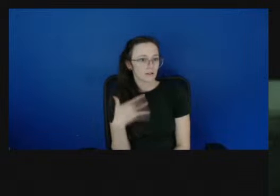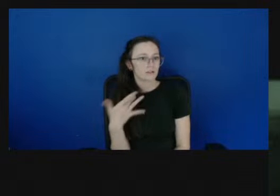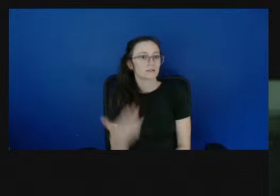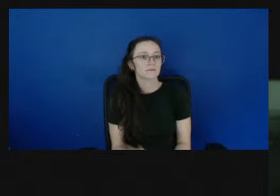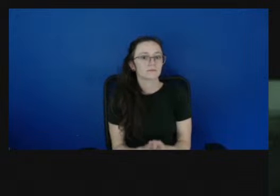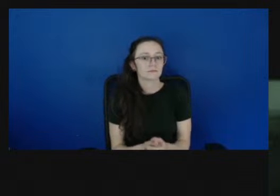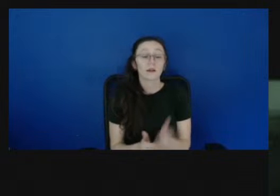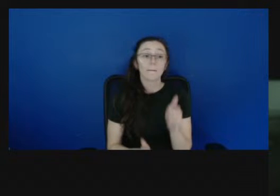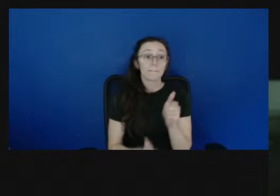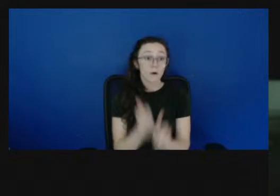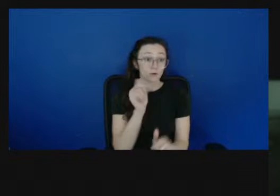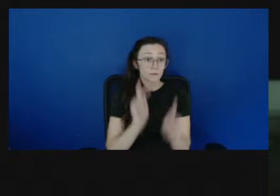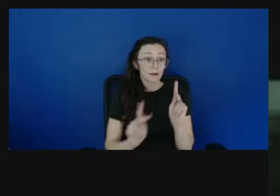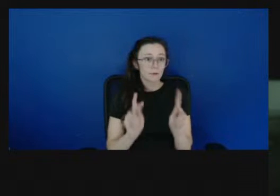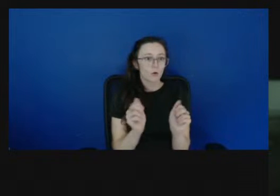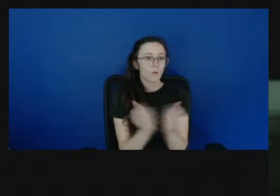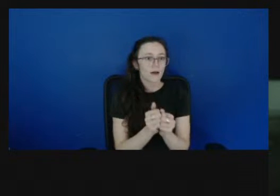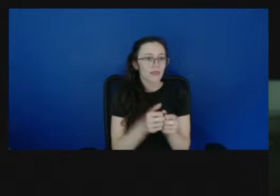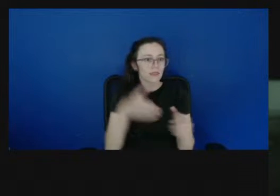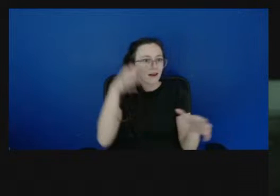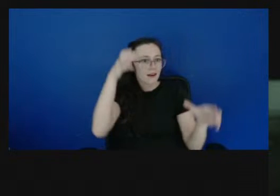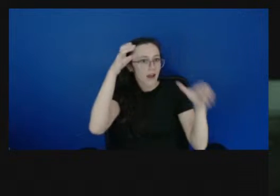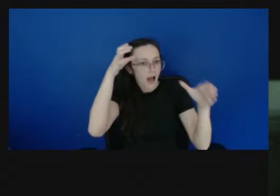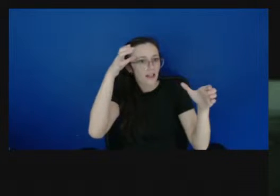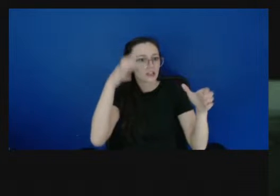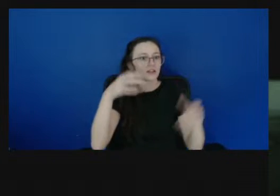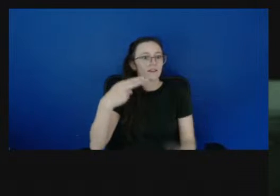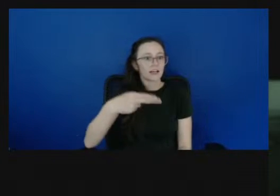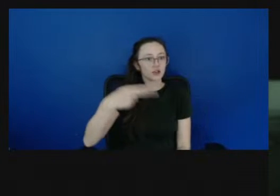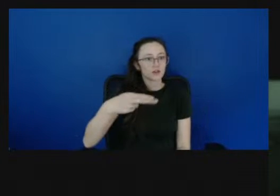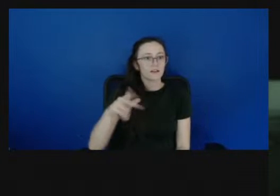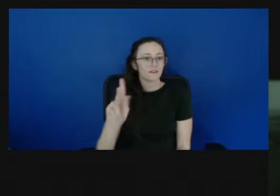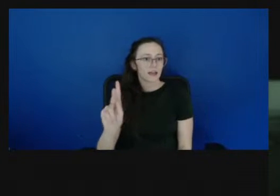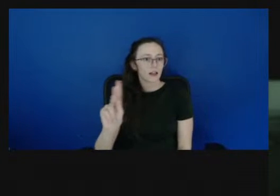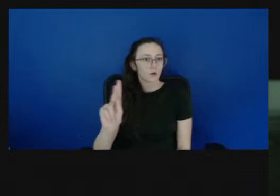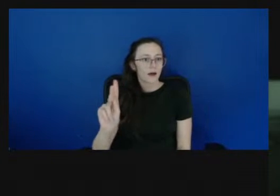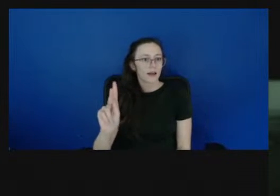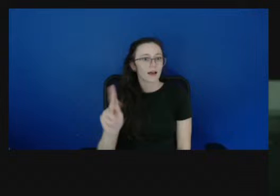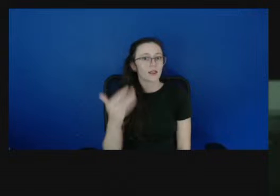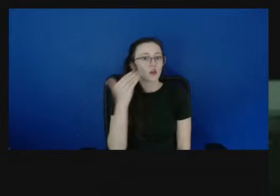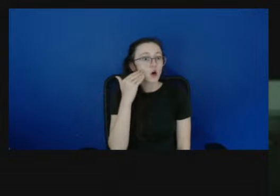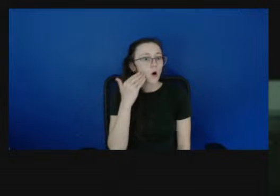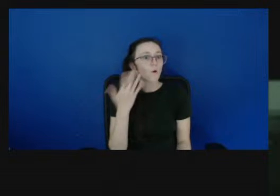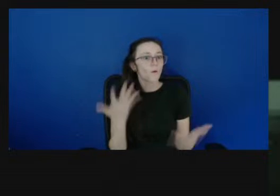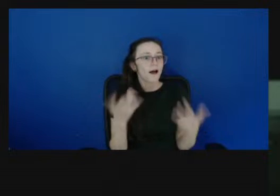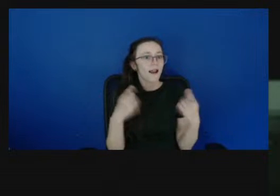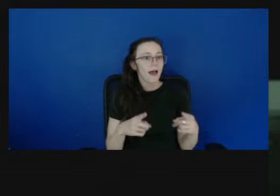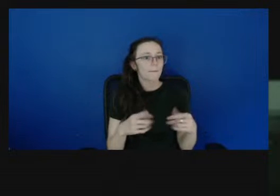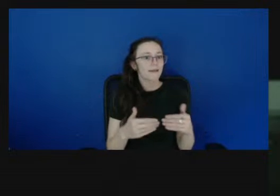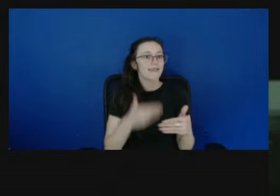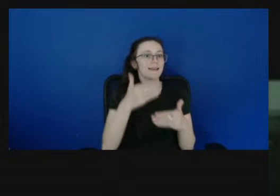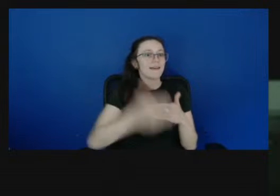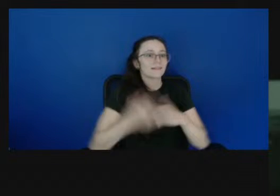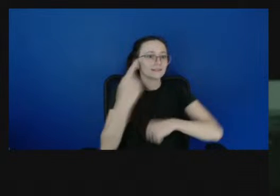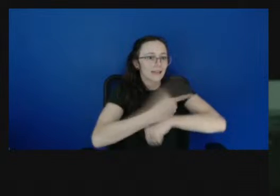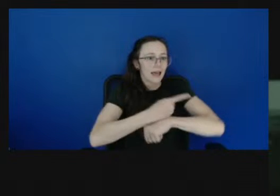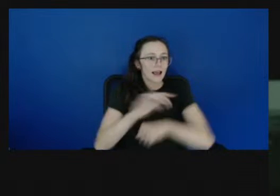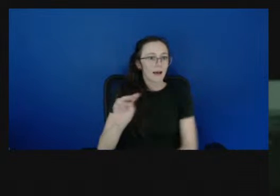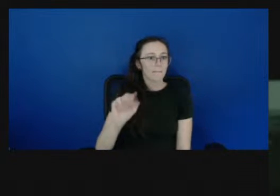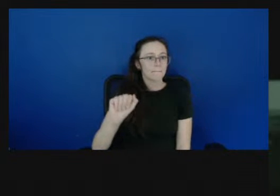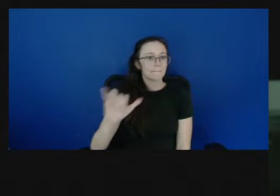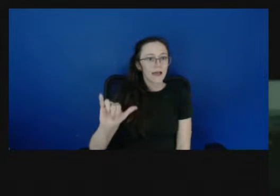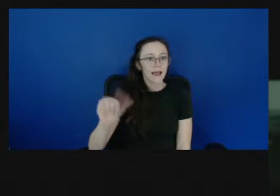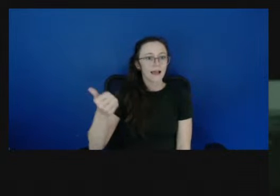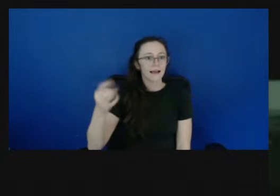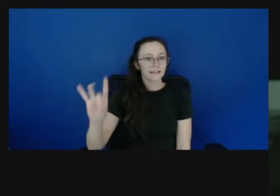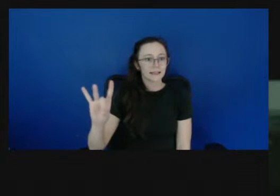Most people with the knowledge of history of Kilauea know something about the next day, May 18th. There were about a dozen